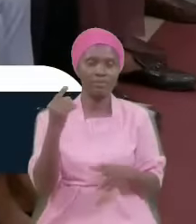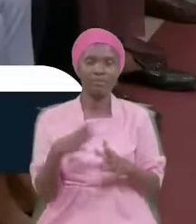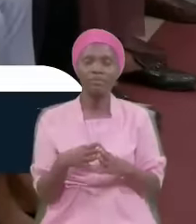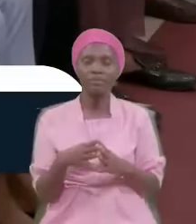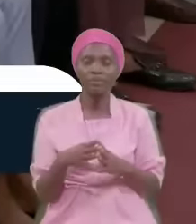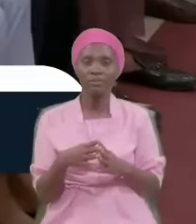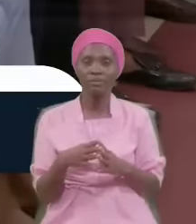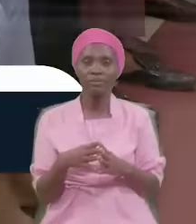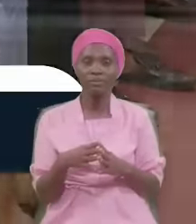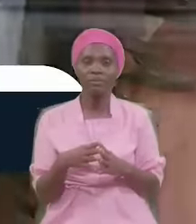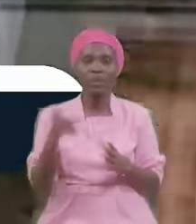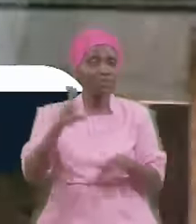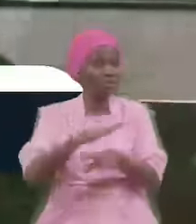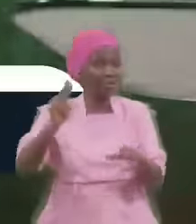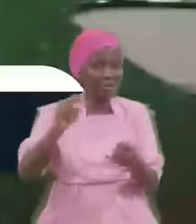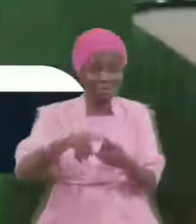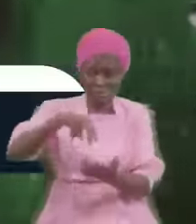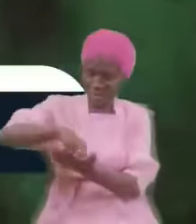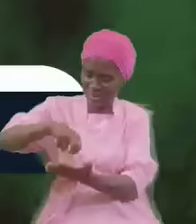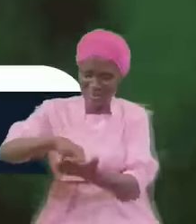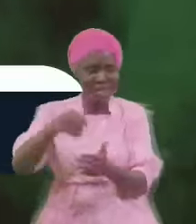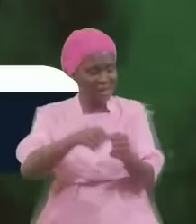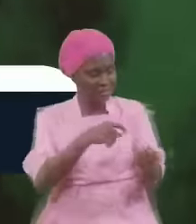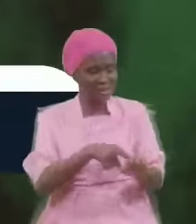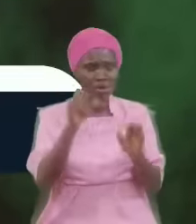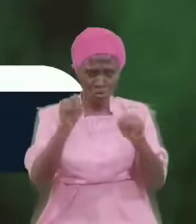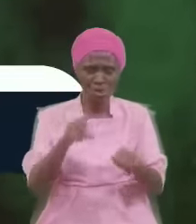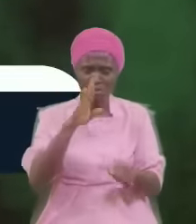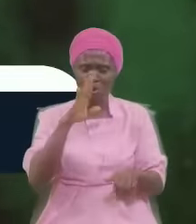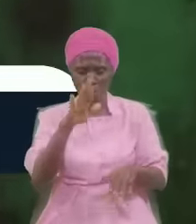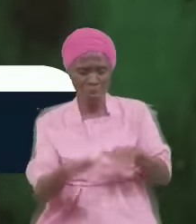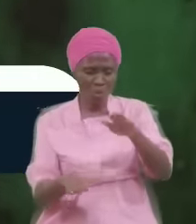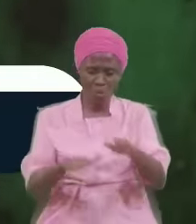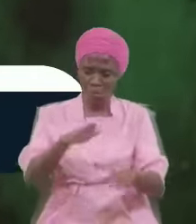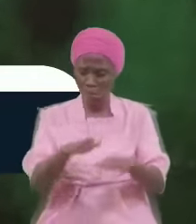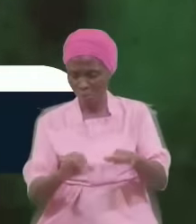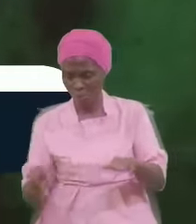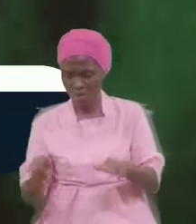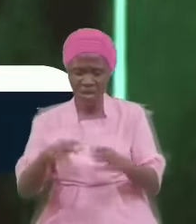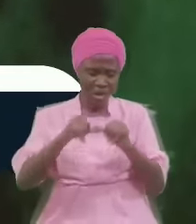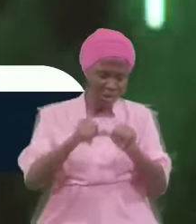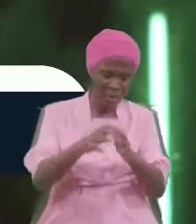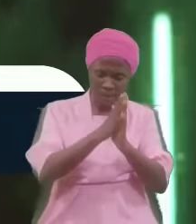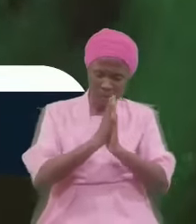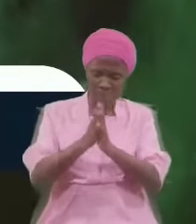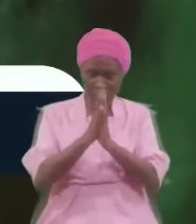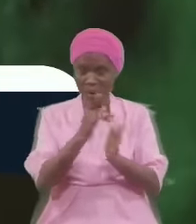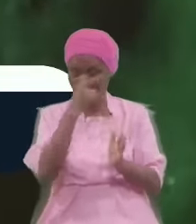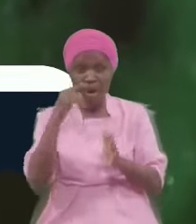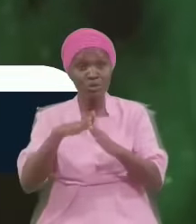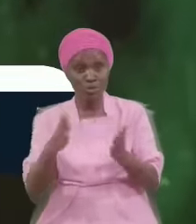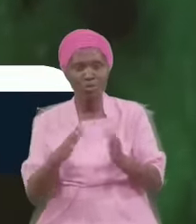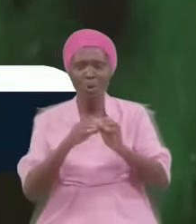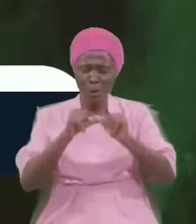have to kneel down all the time. You can be walking with your eyes open. You can pray, and God